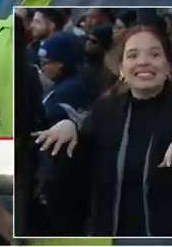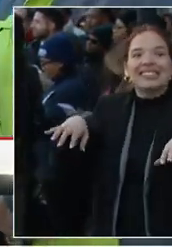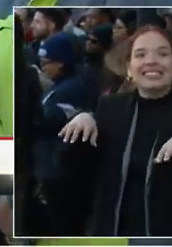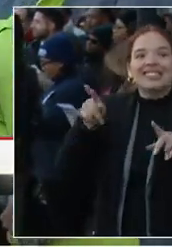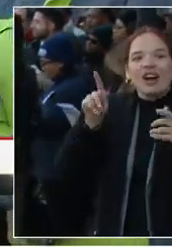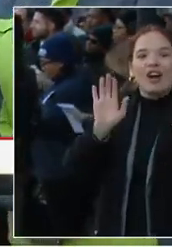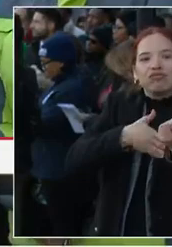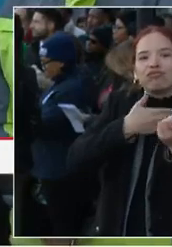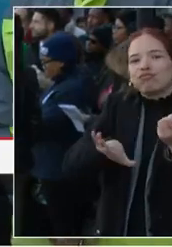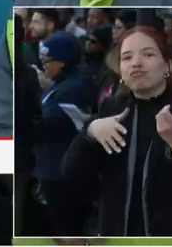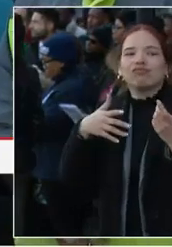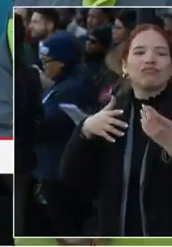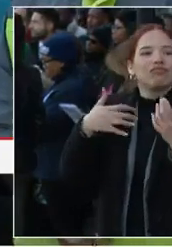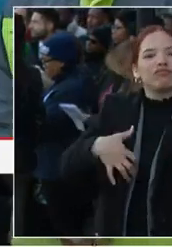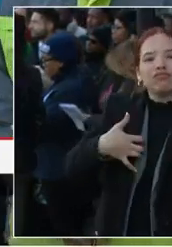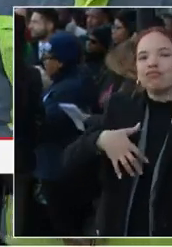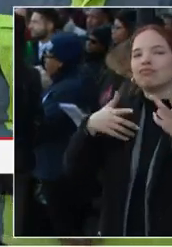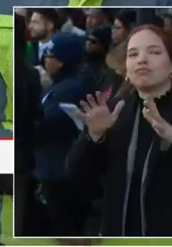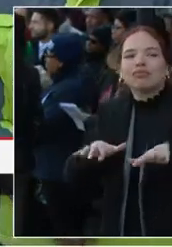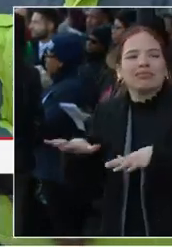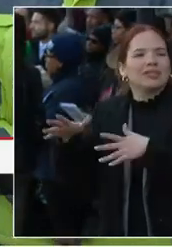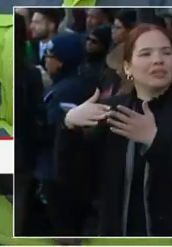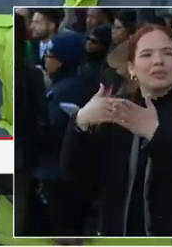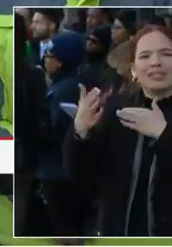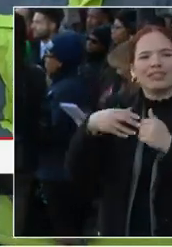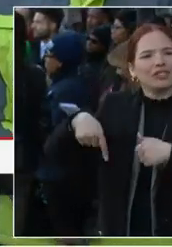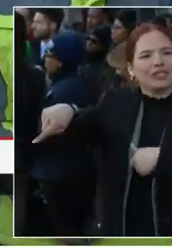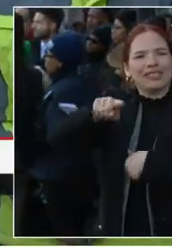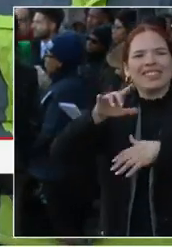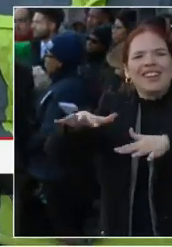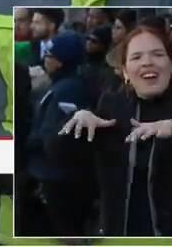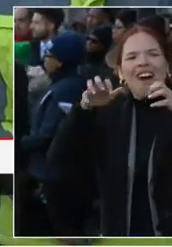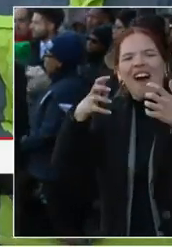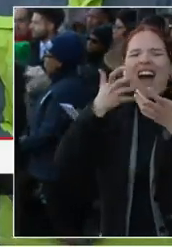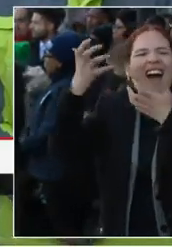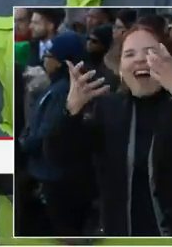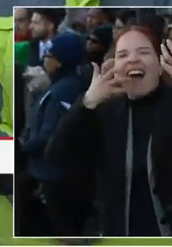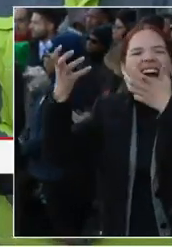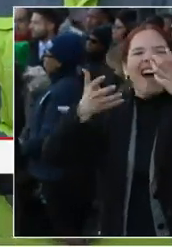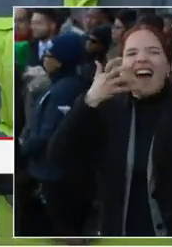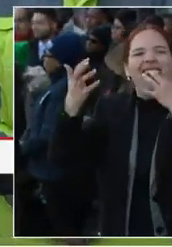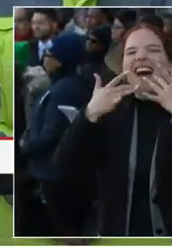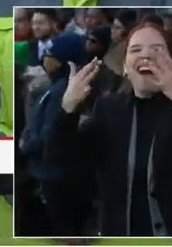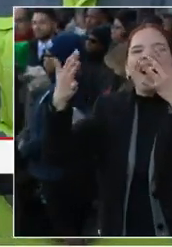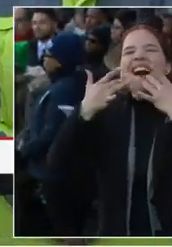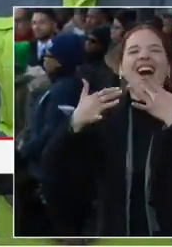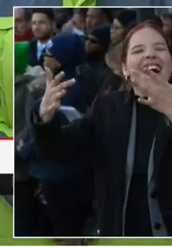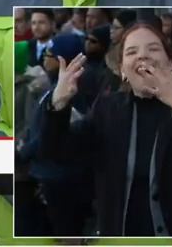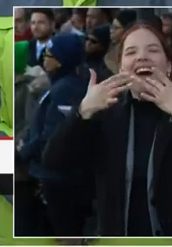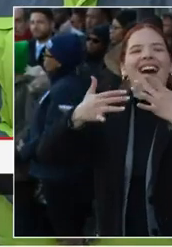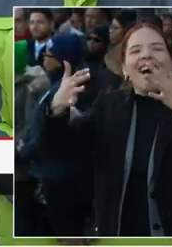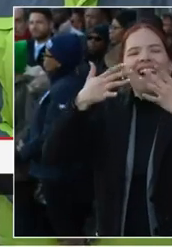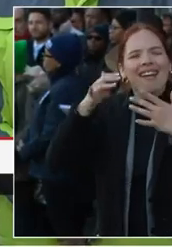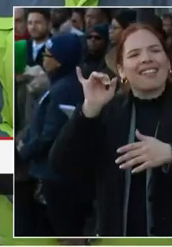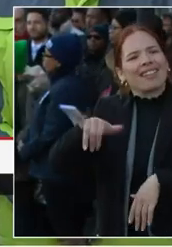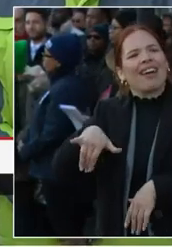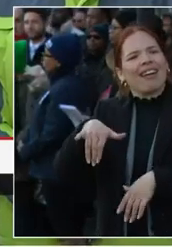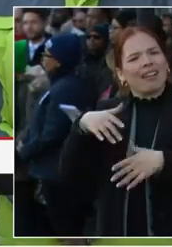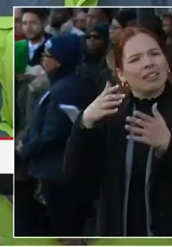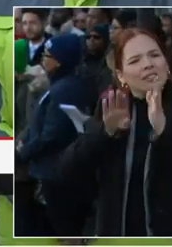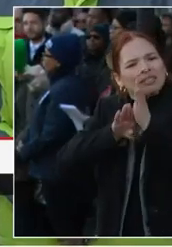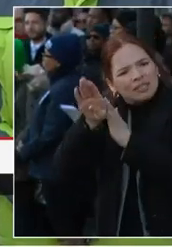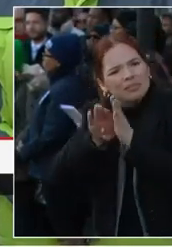band, which is a band that the police department had when I was a kid. So I think it's things like that that really build that partnership, that really builds